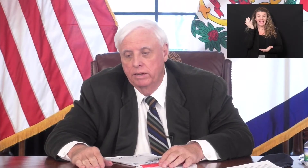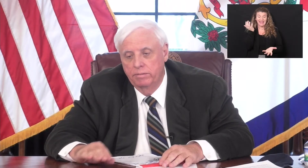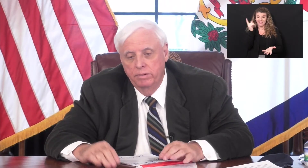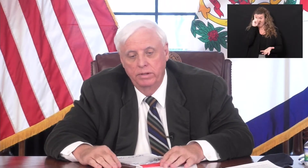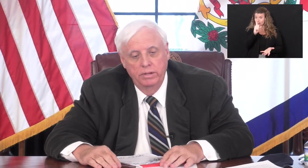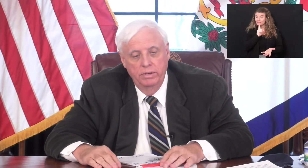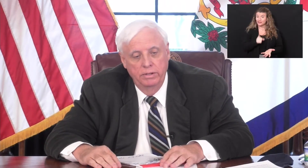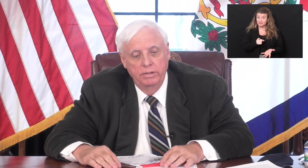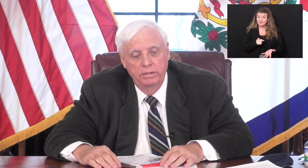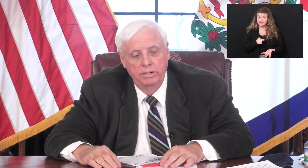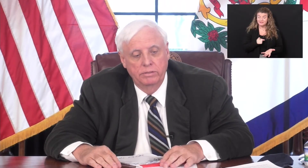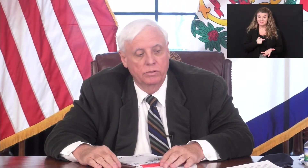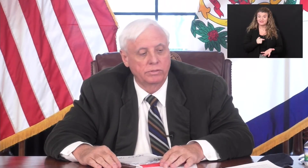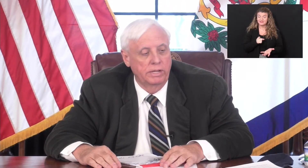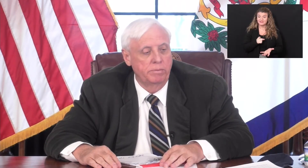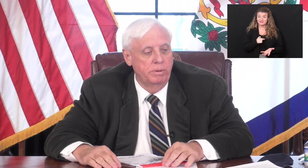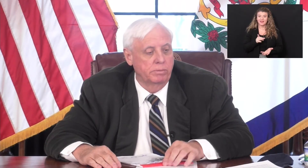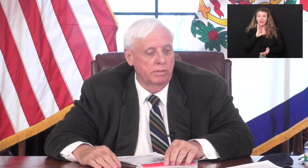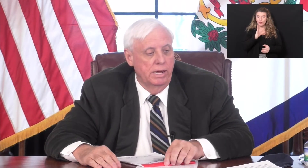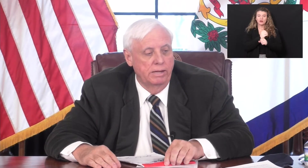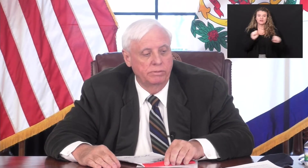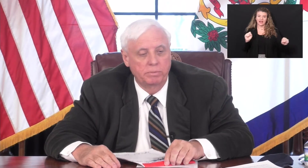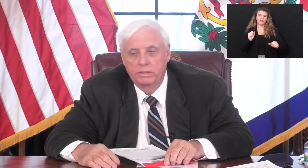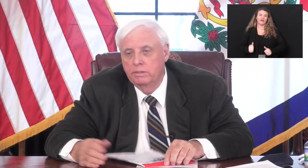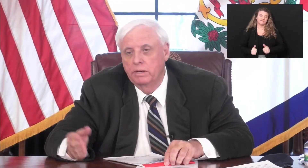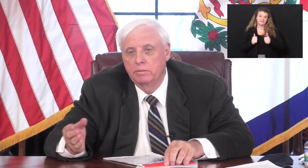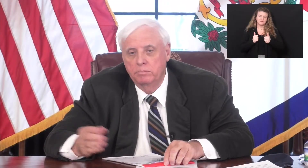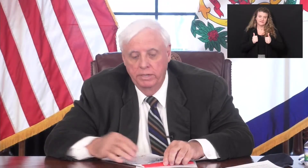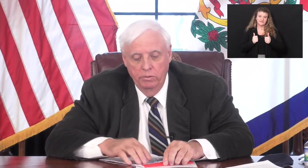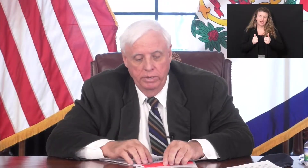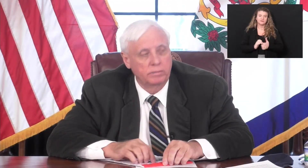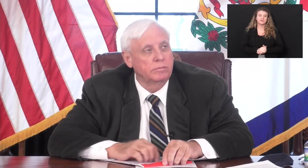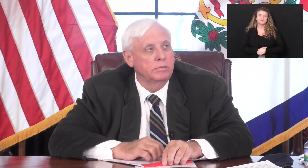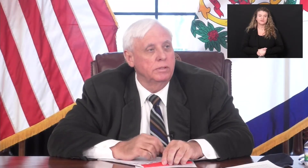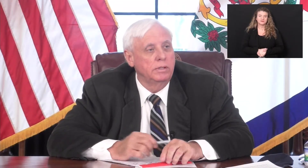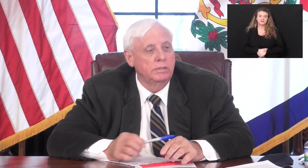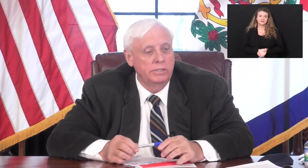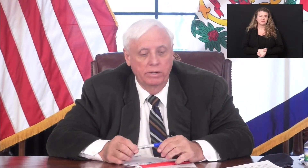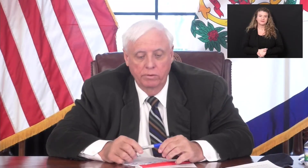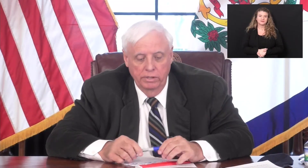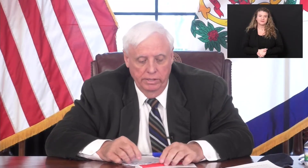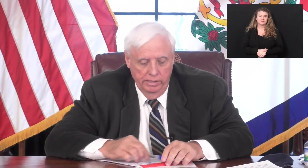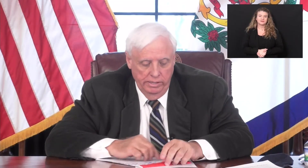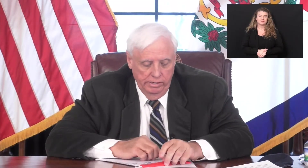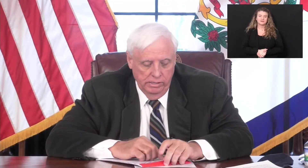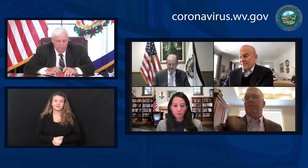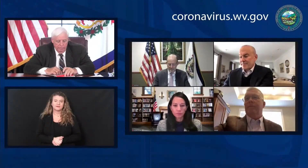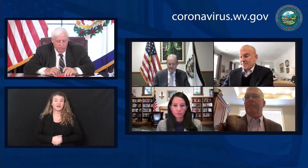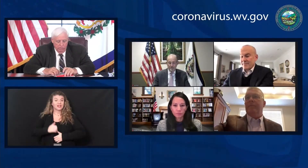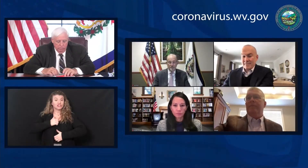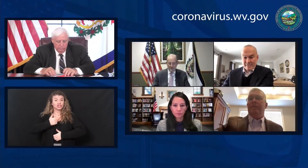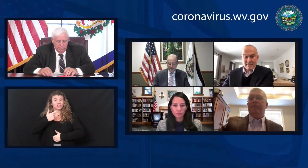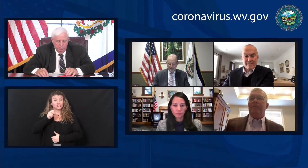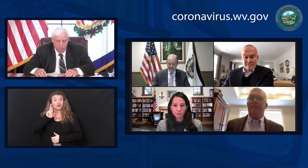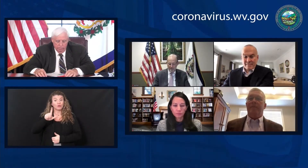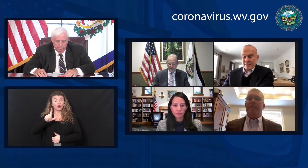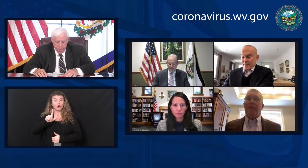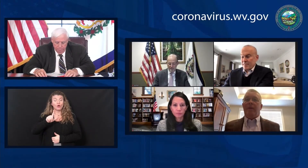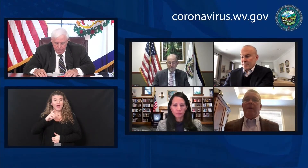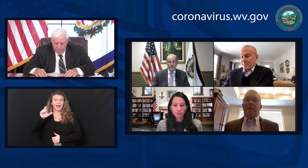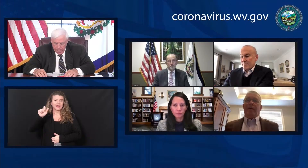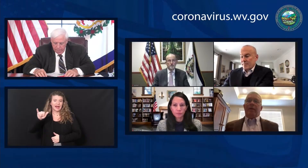it's going to save people's lives. But anyway, General, and then Clay, if y'all take